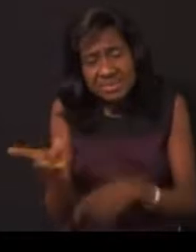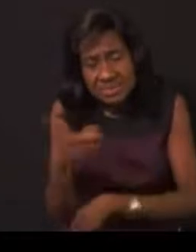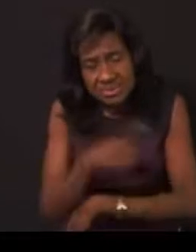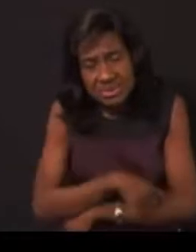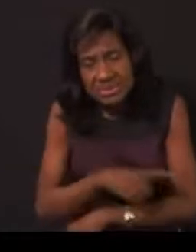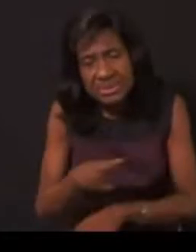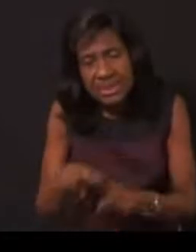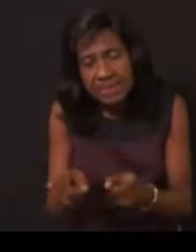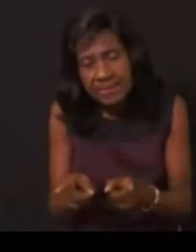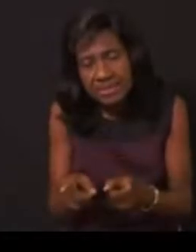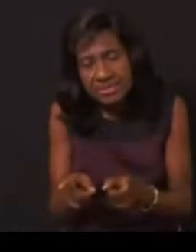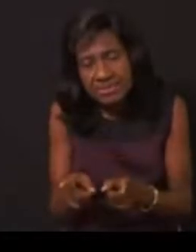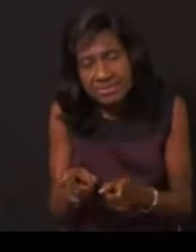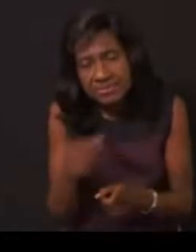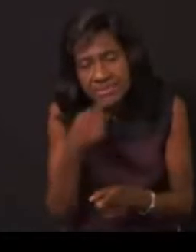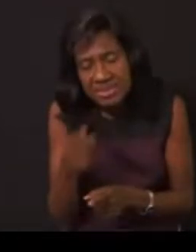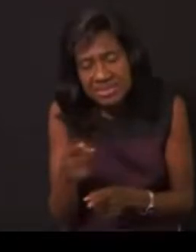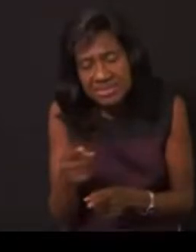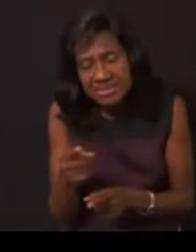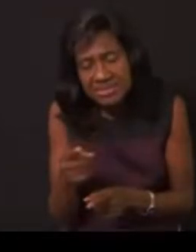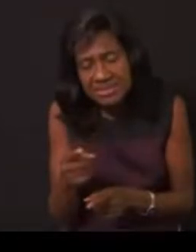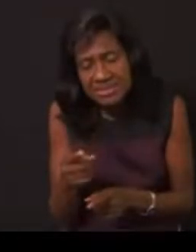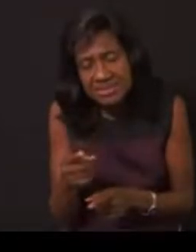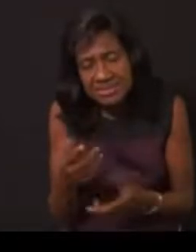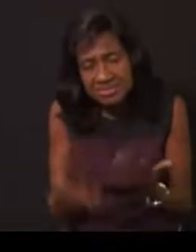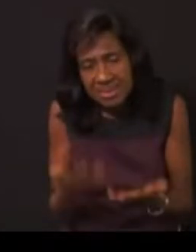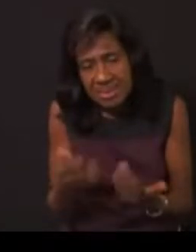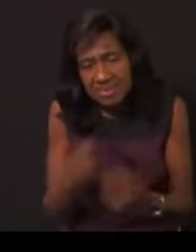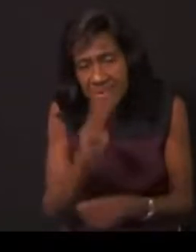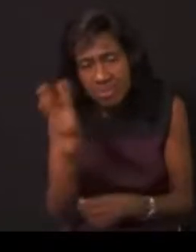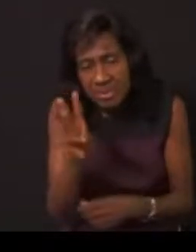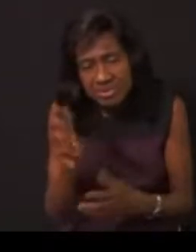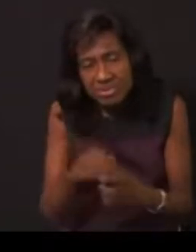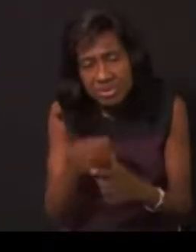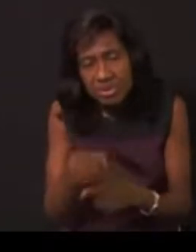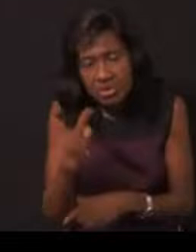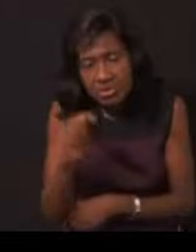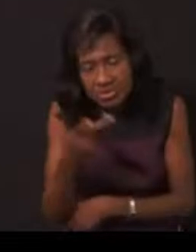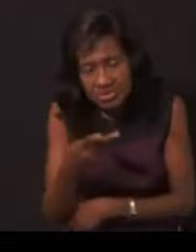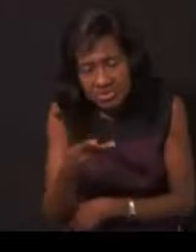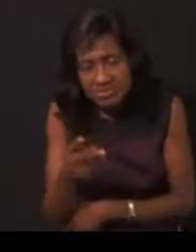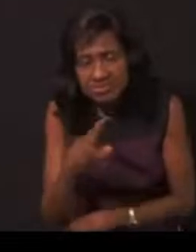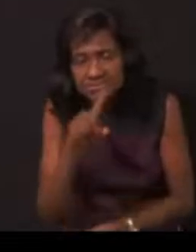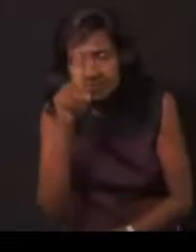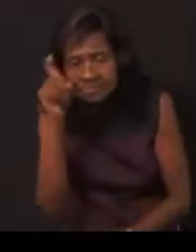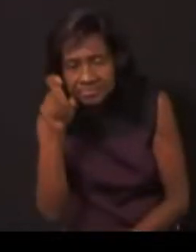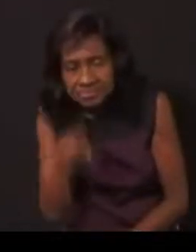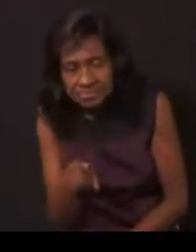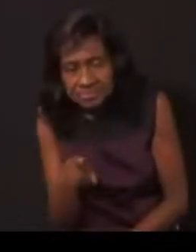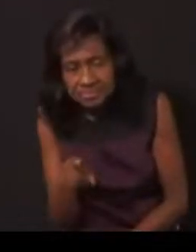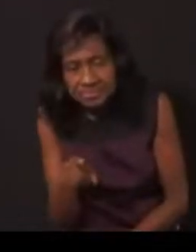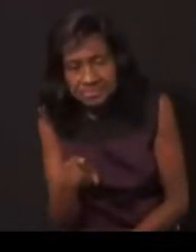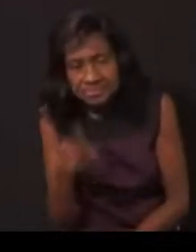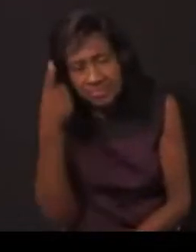reasonable to expect Wednesday or Thursday. Thank you. And final questions for the governor. Haven't asked you one in quite some time. We've seen